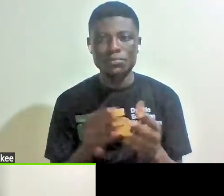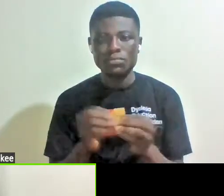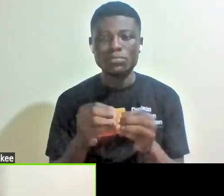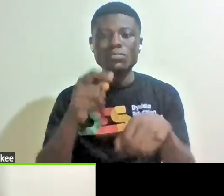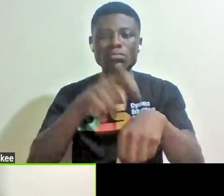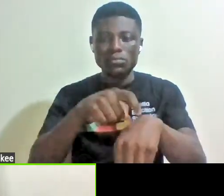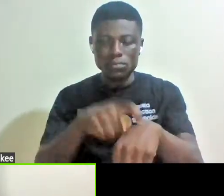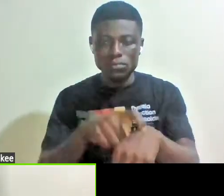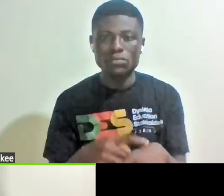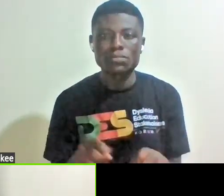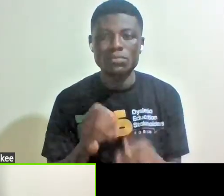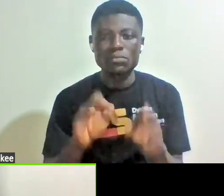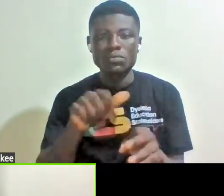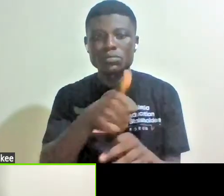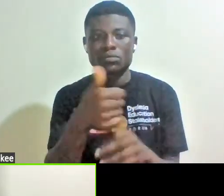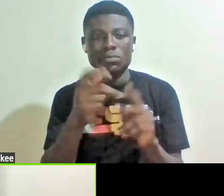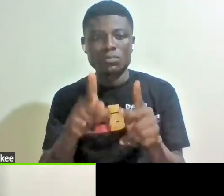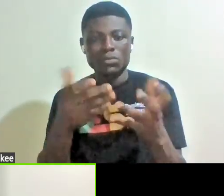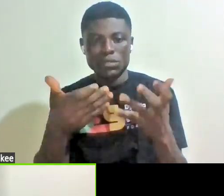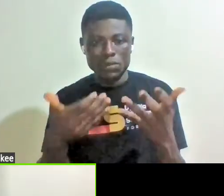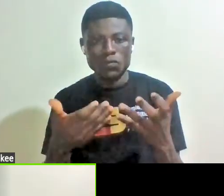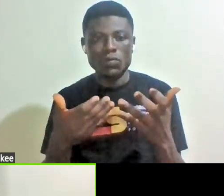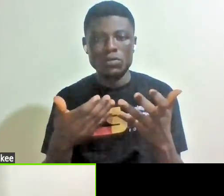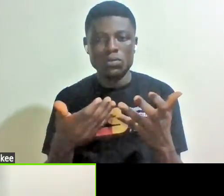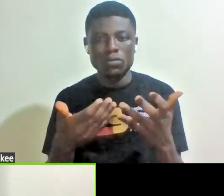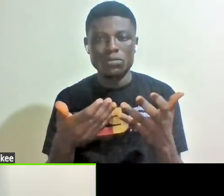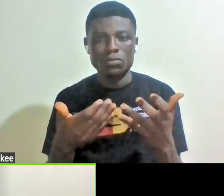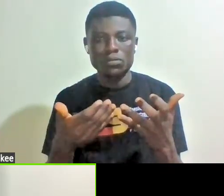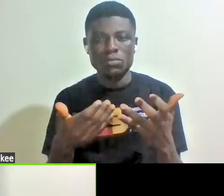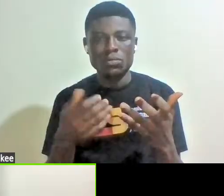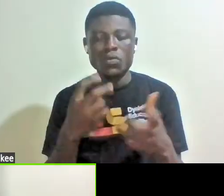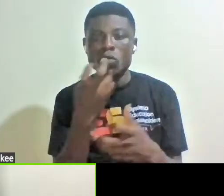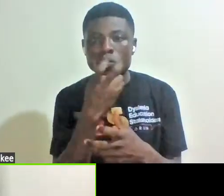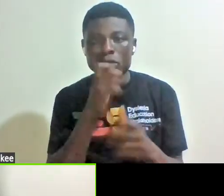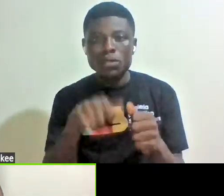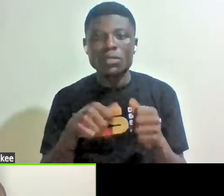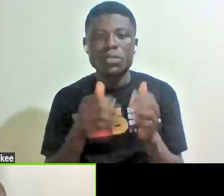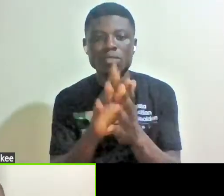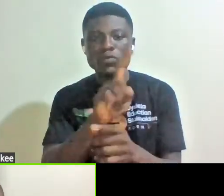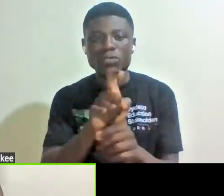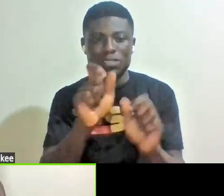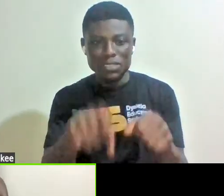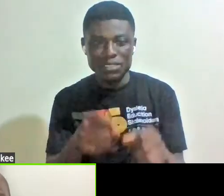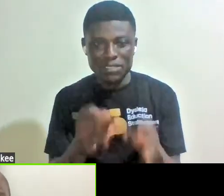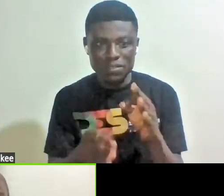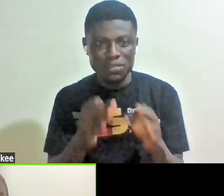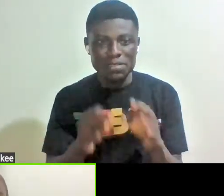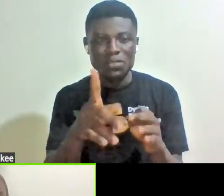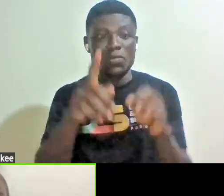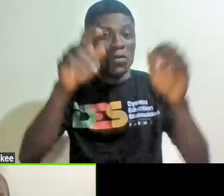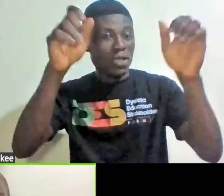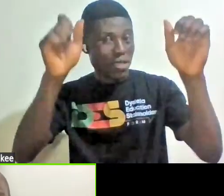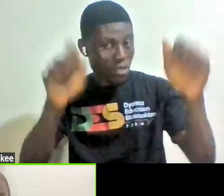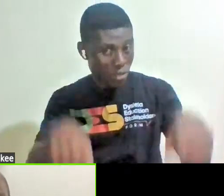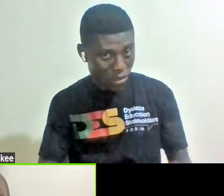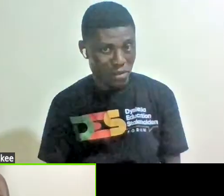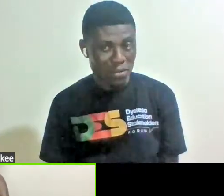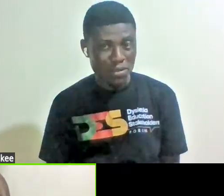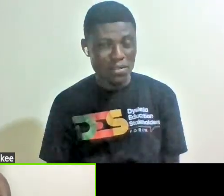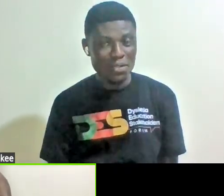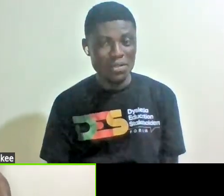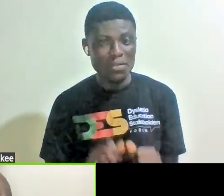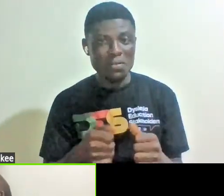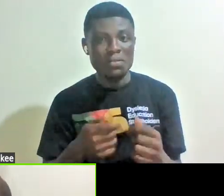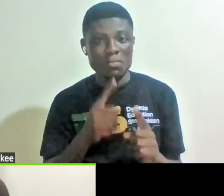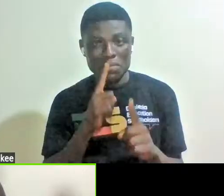time if anybody wanted to unmute and ask a question, if you're able to. Happy to answer a few